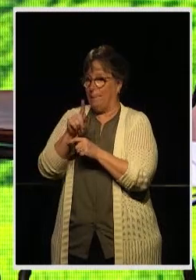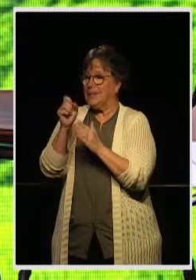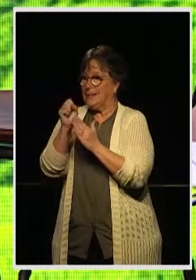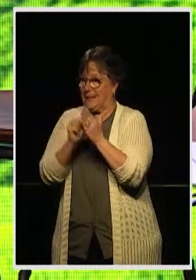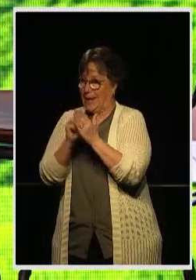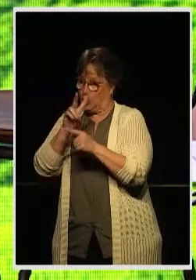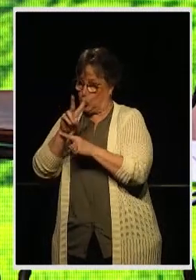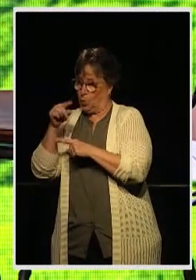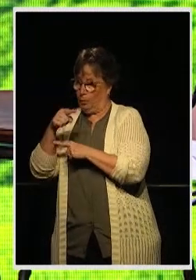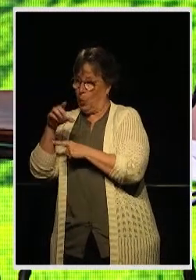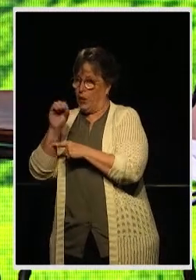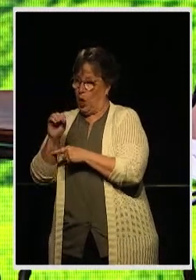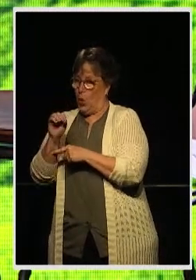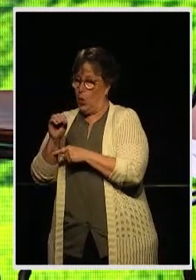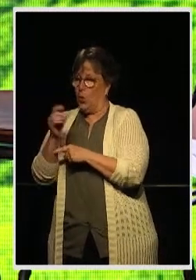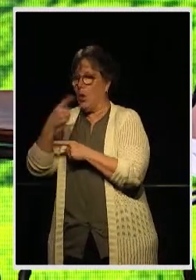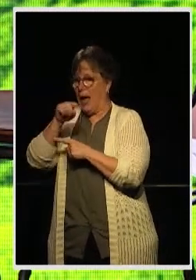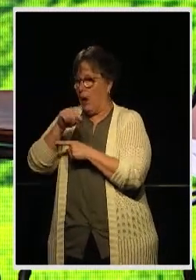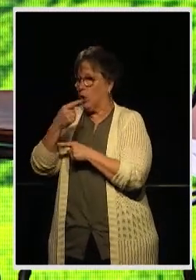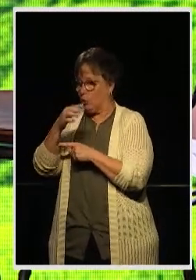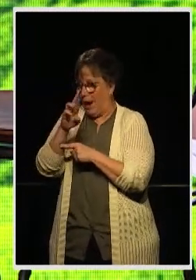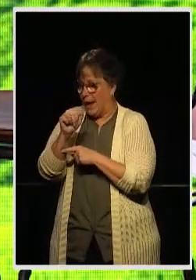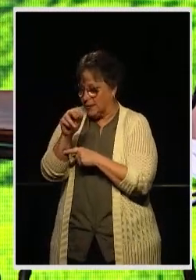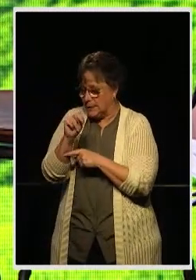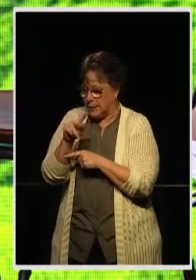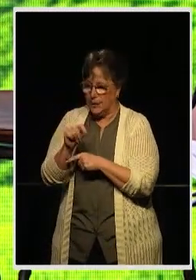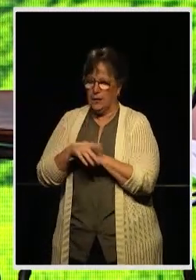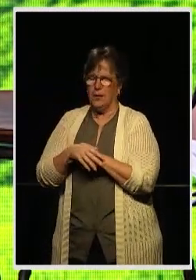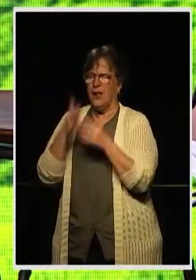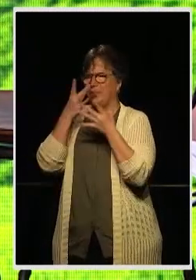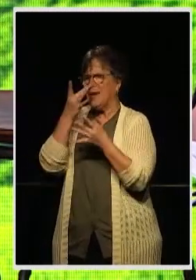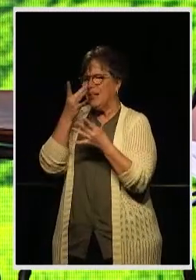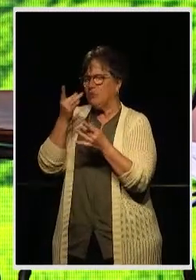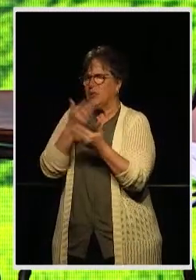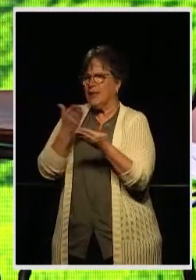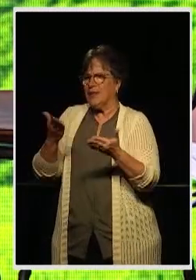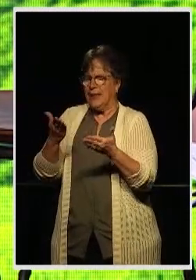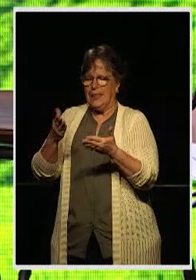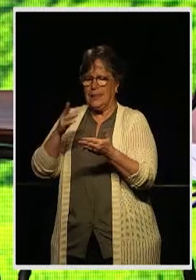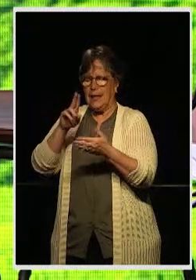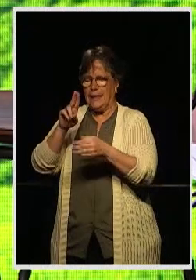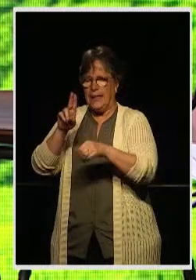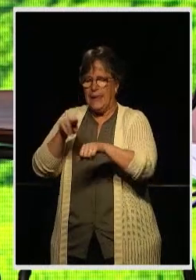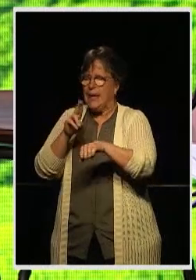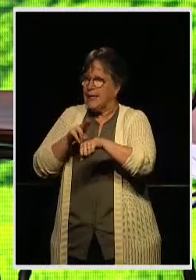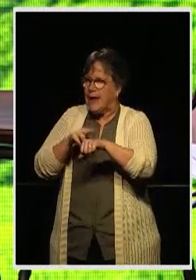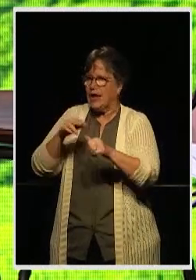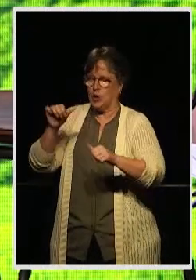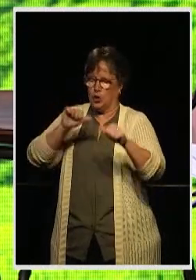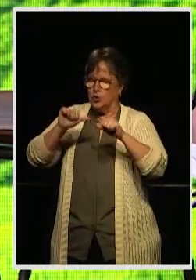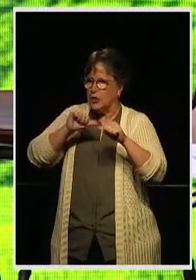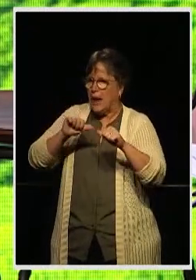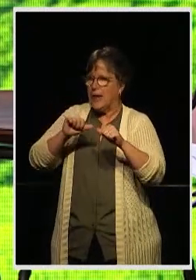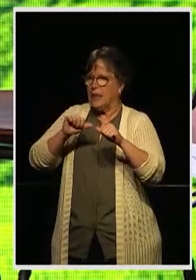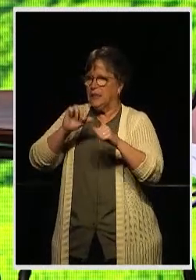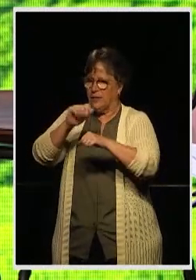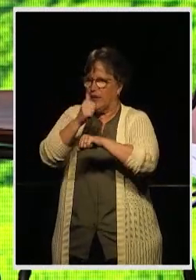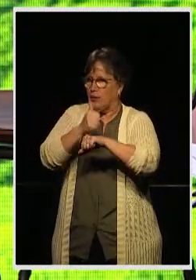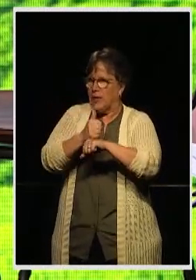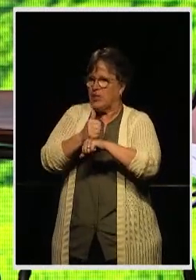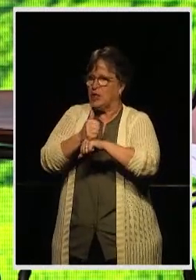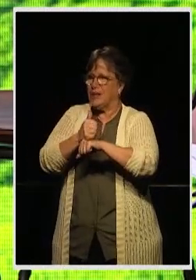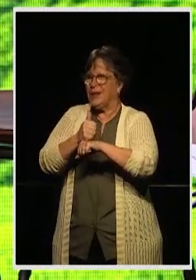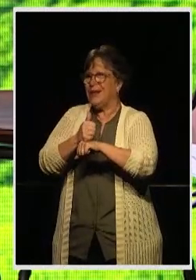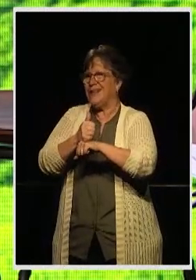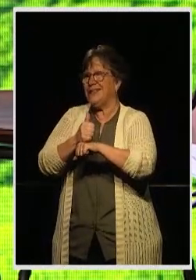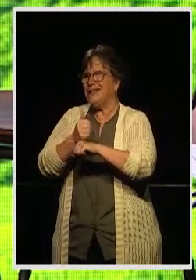circular bioeconomy grant, the interesting thing there is that the National Science Foundation has traditionally been only focused on what's called